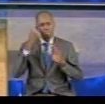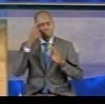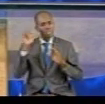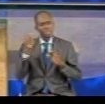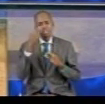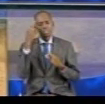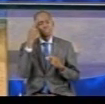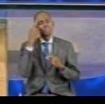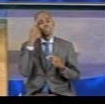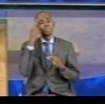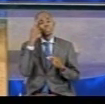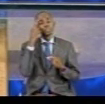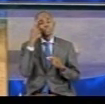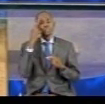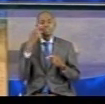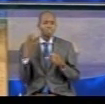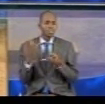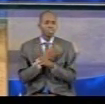Drive the fears away.